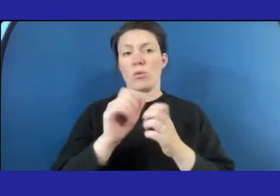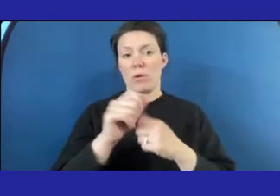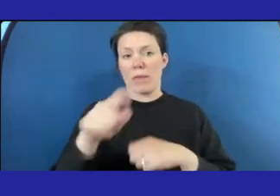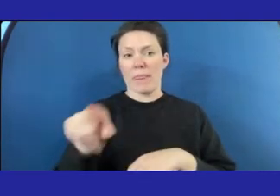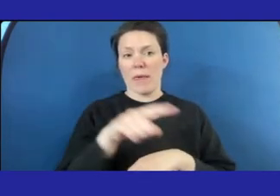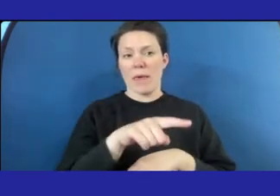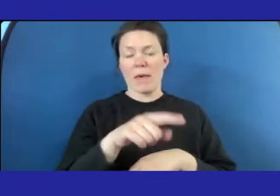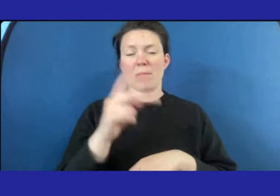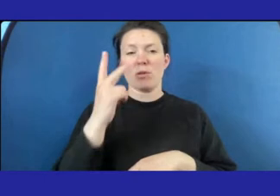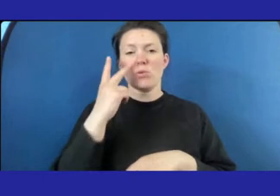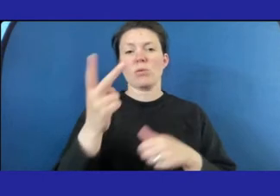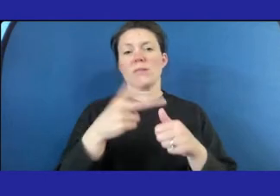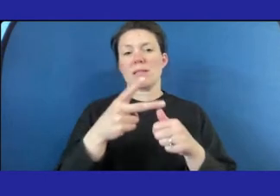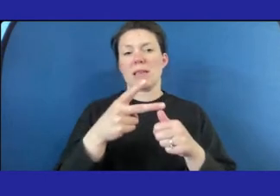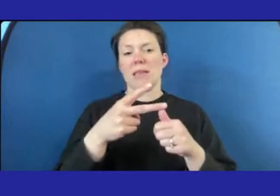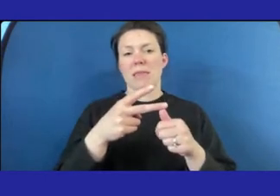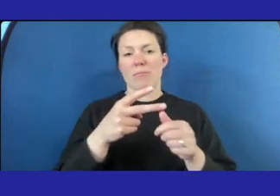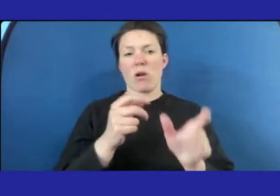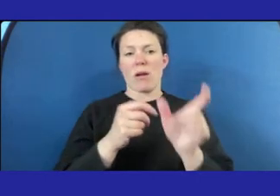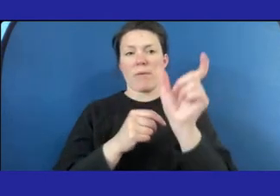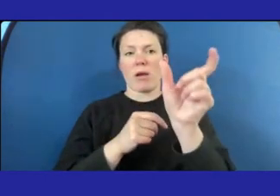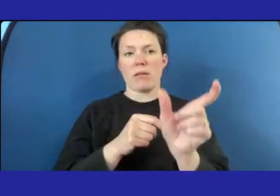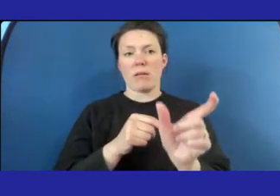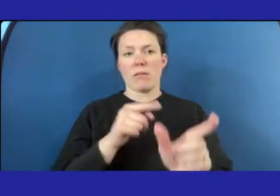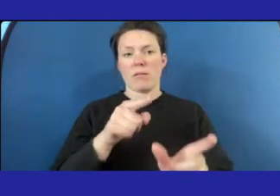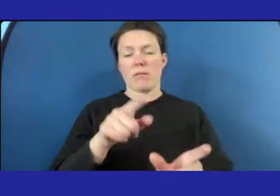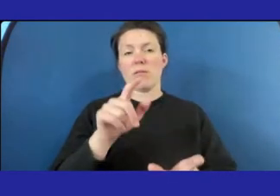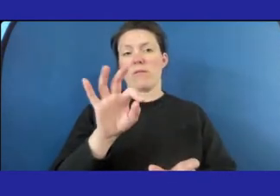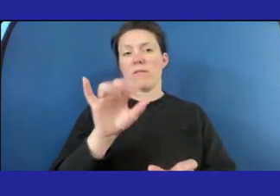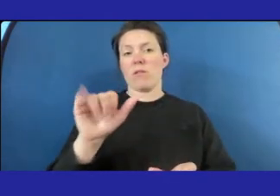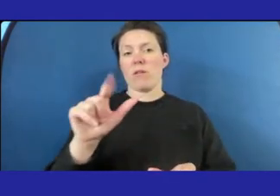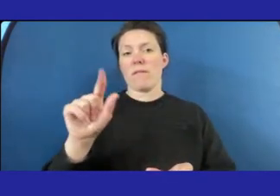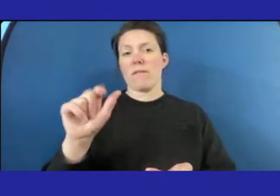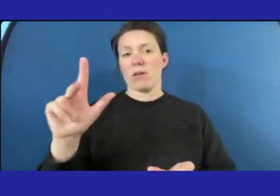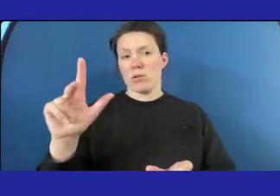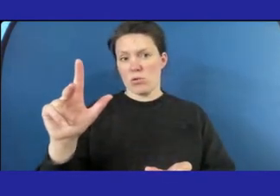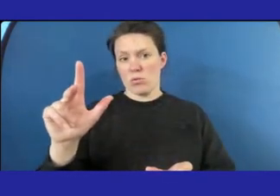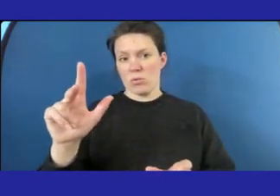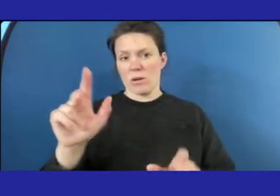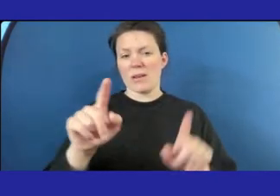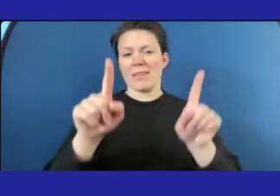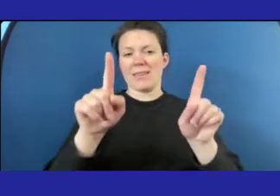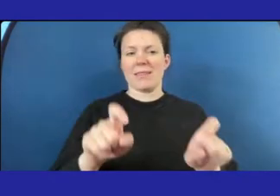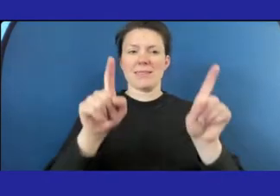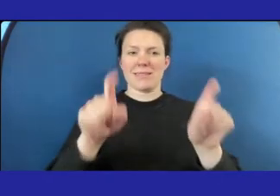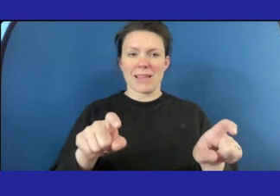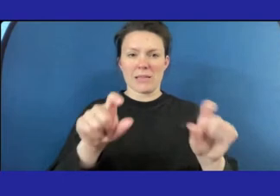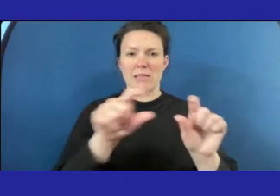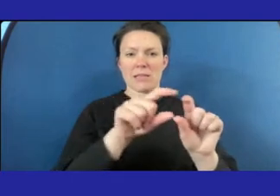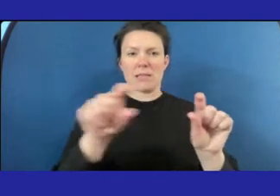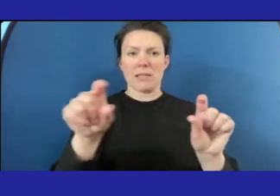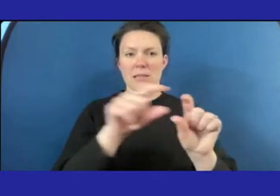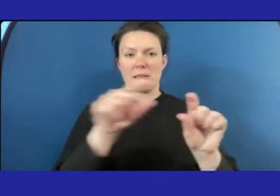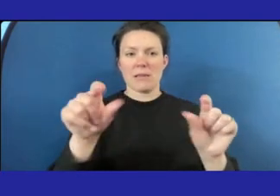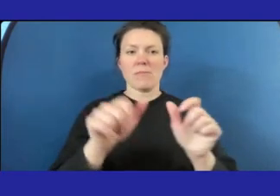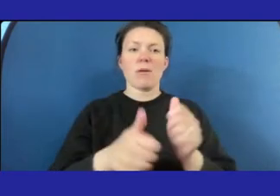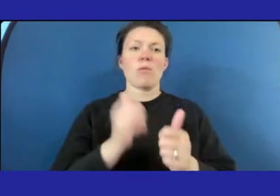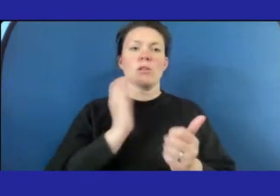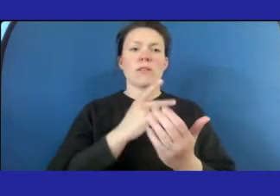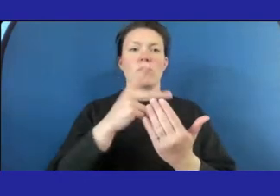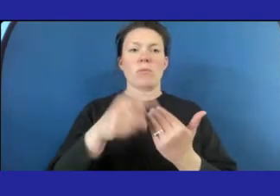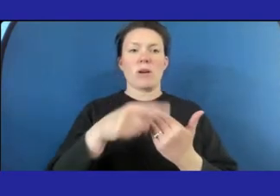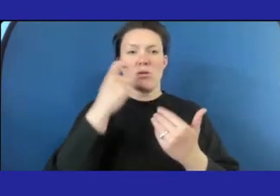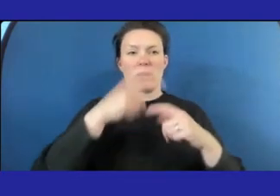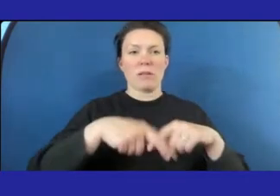see the primary area where those costs are focused for FY23 are in testing, as most of our programming has stopped as